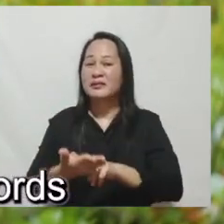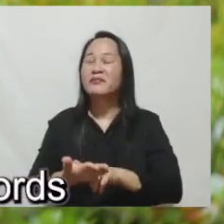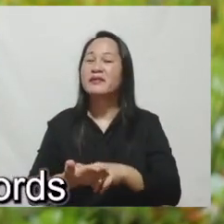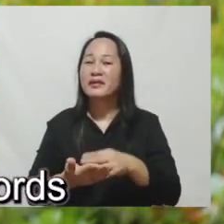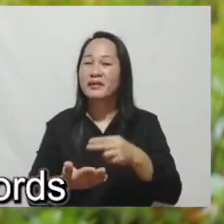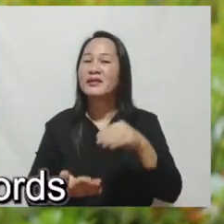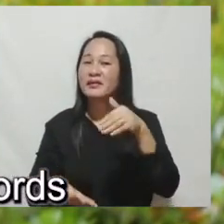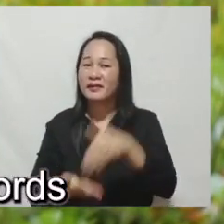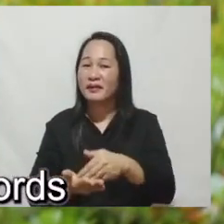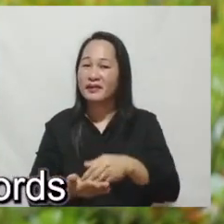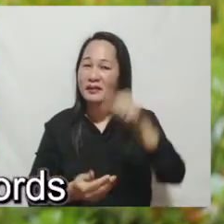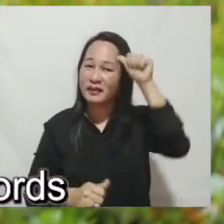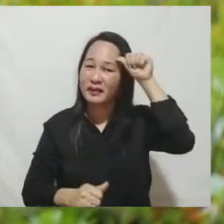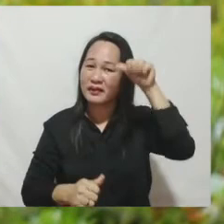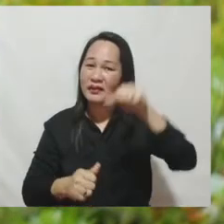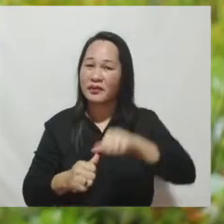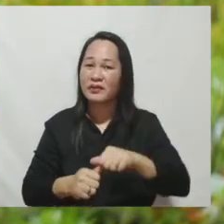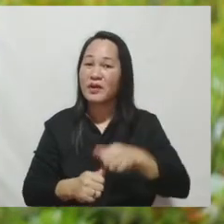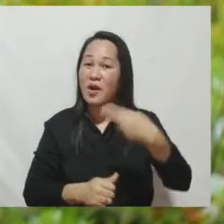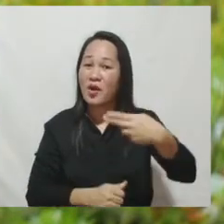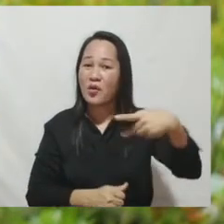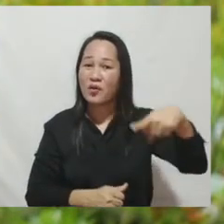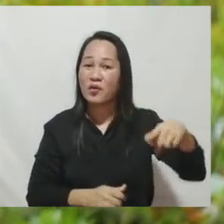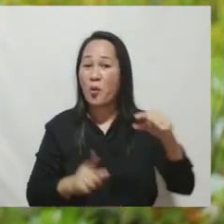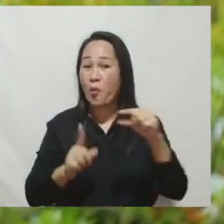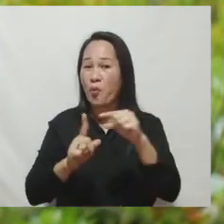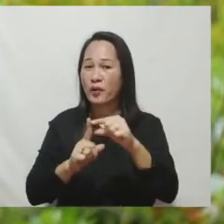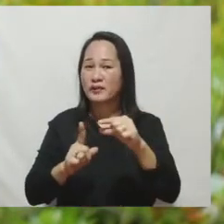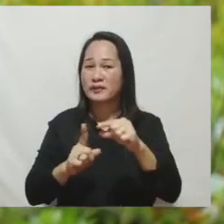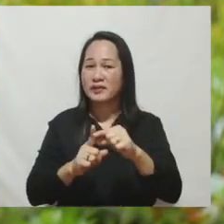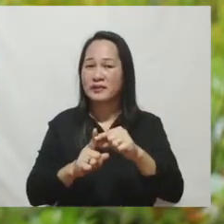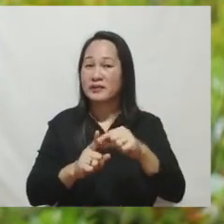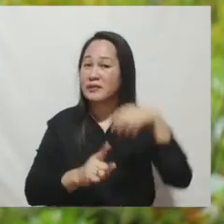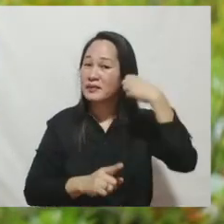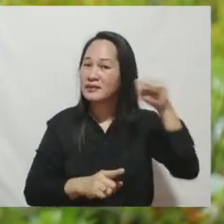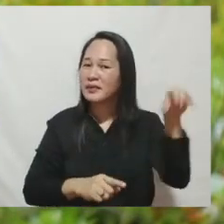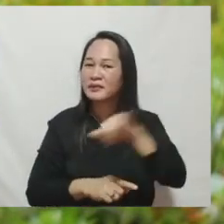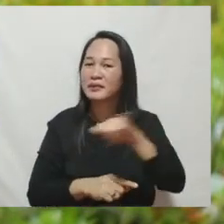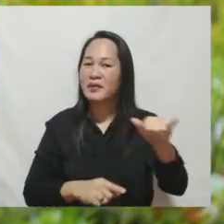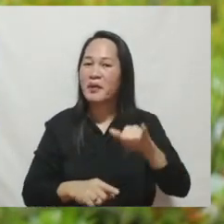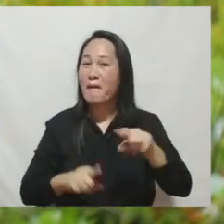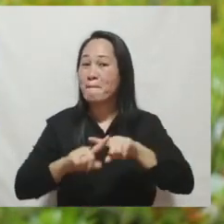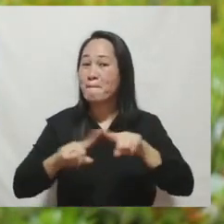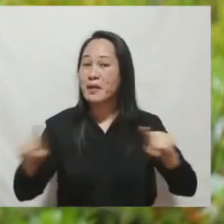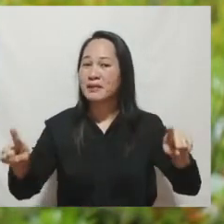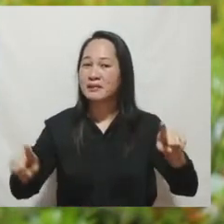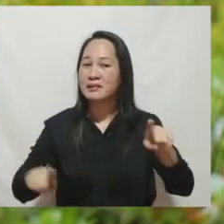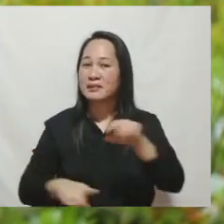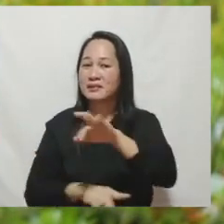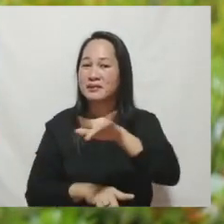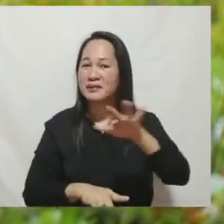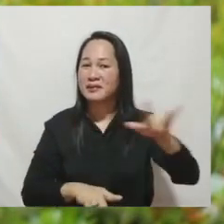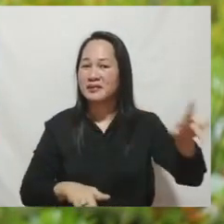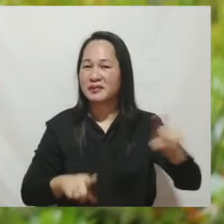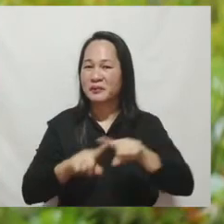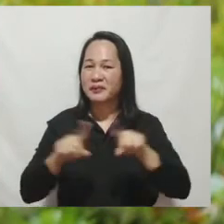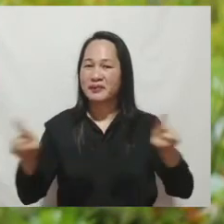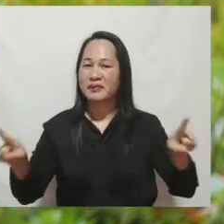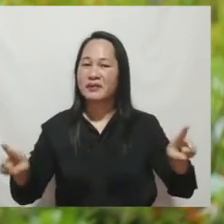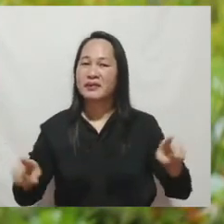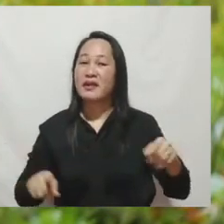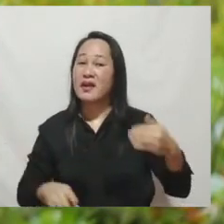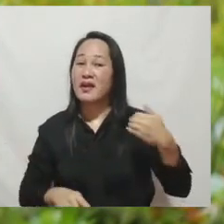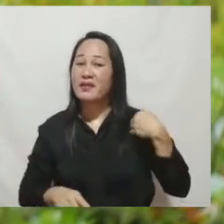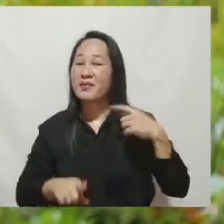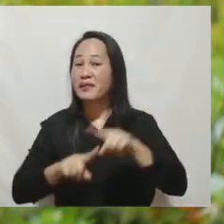that homophones are words that sound the same, but they are spelled differently and they have different